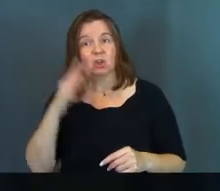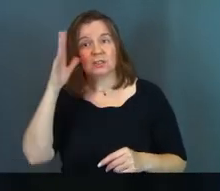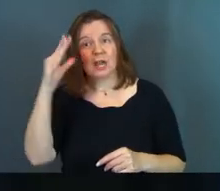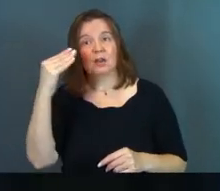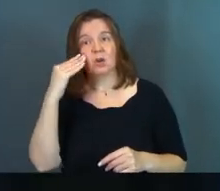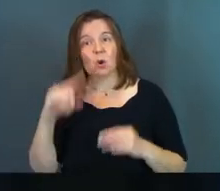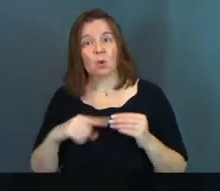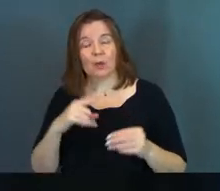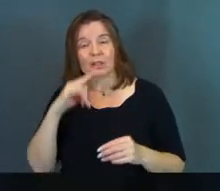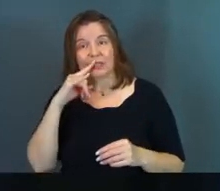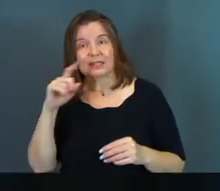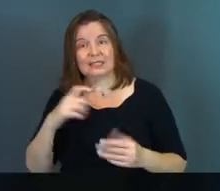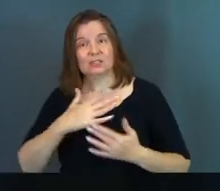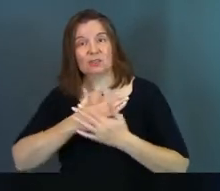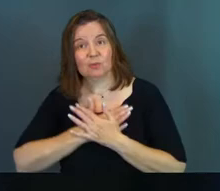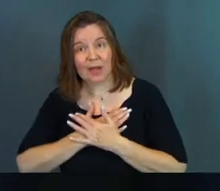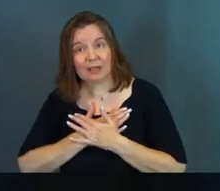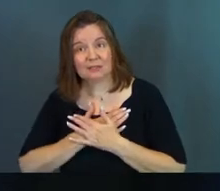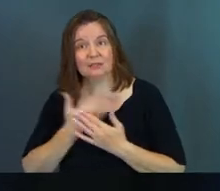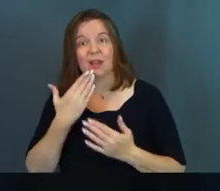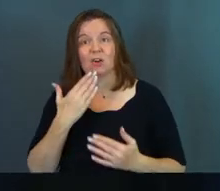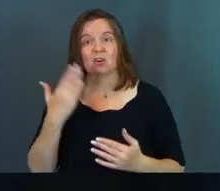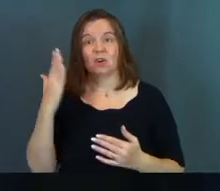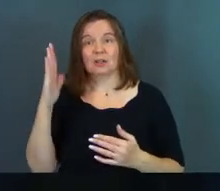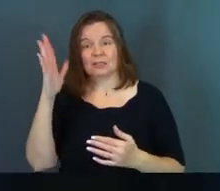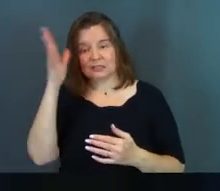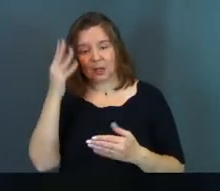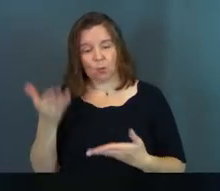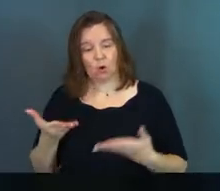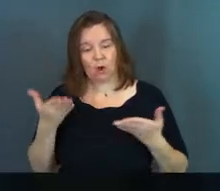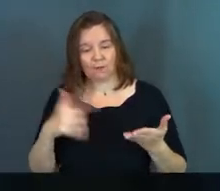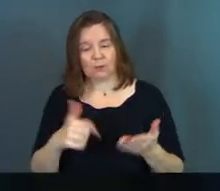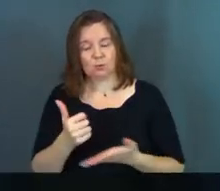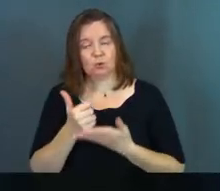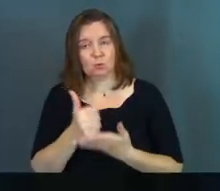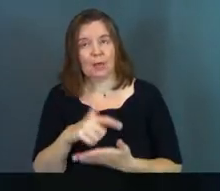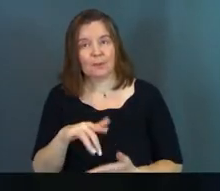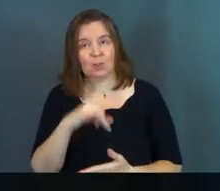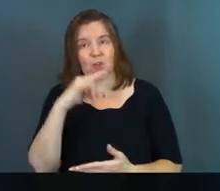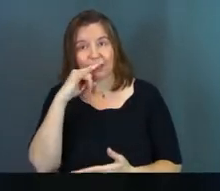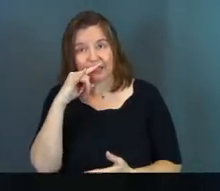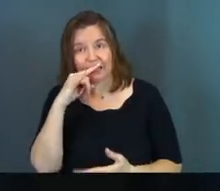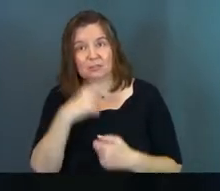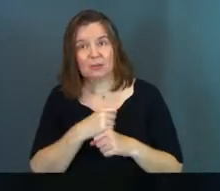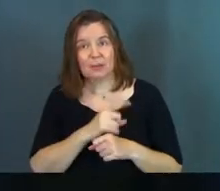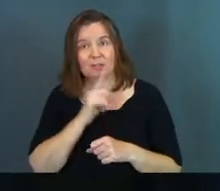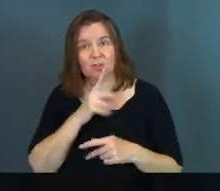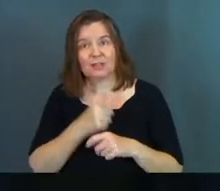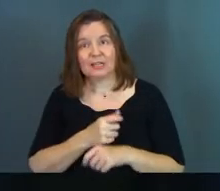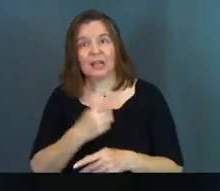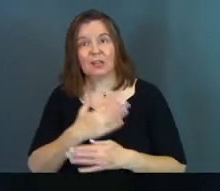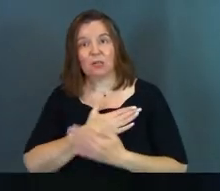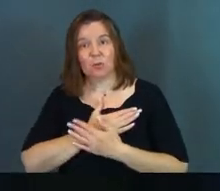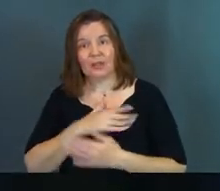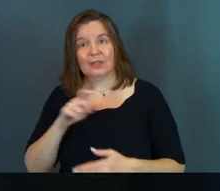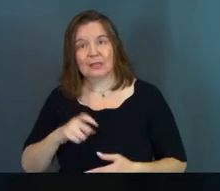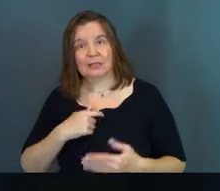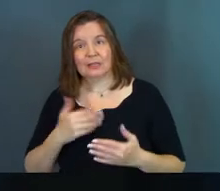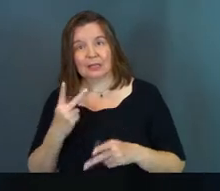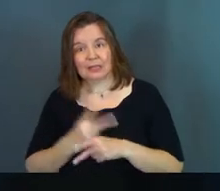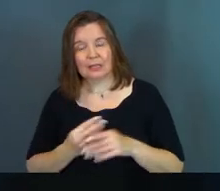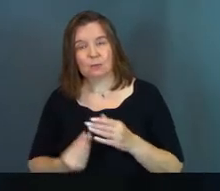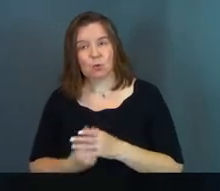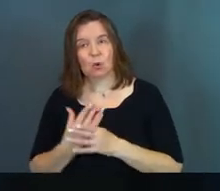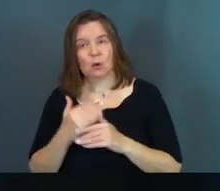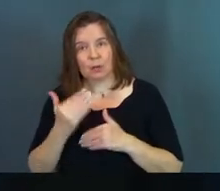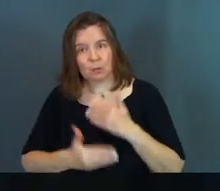dad knows when their kid needs rest, right? And a good dad will offer things to them to help their kid to make sure that they can get the rest, that they can keep growing and